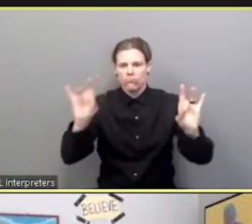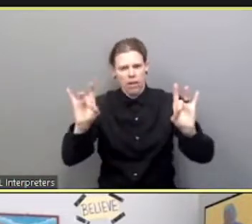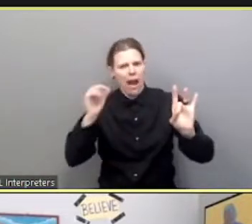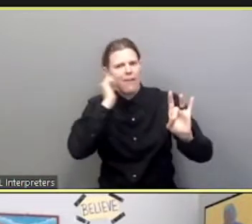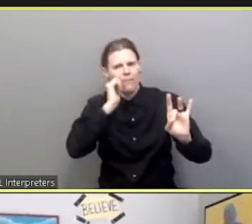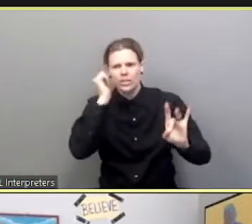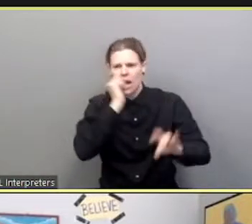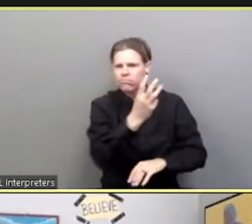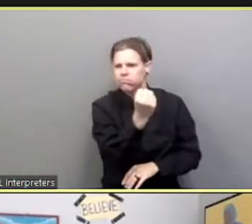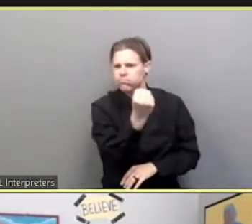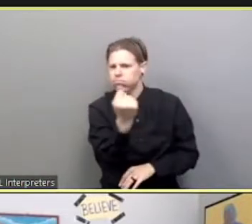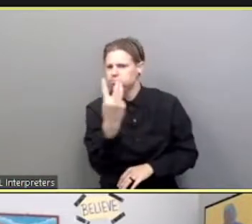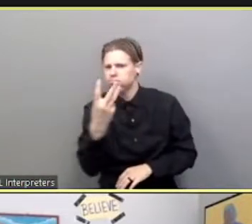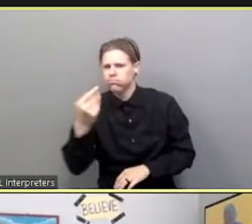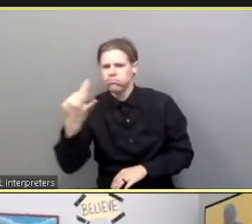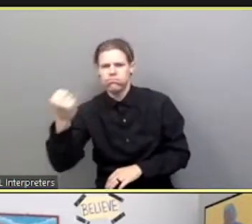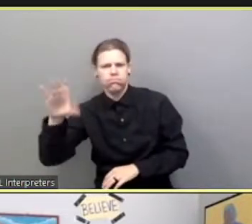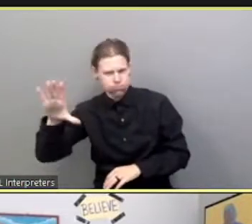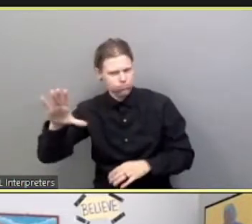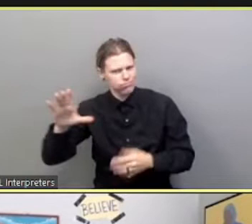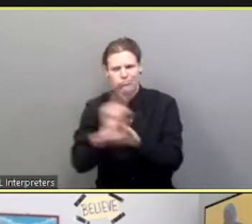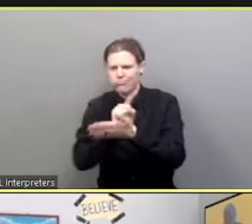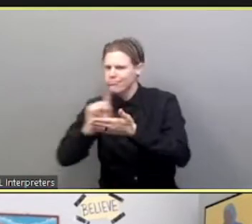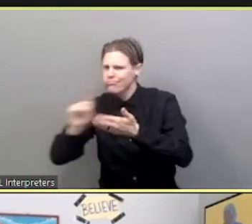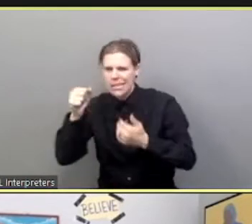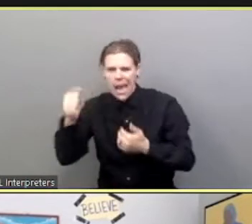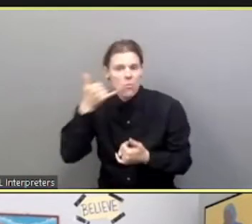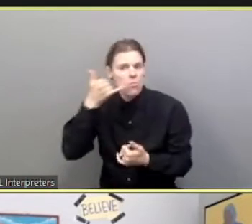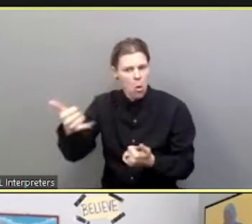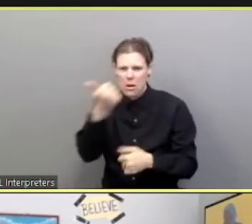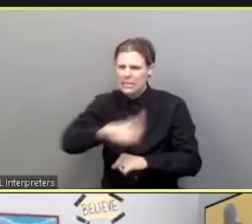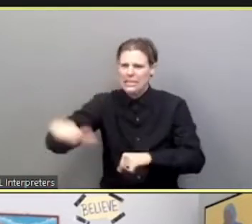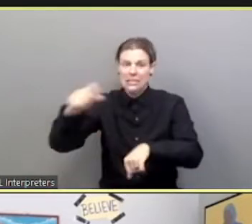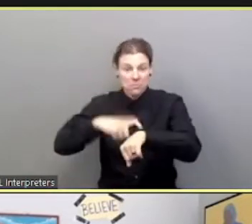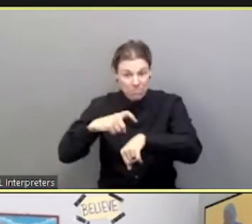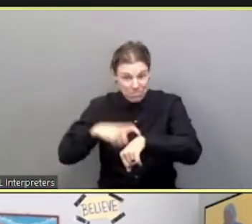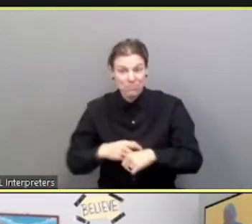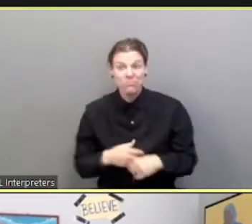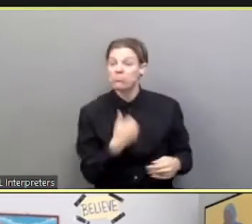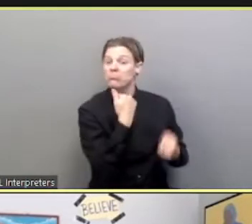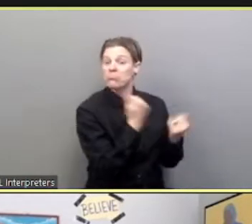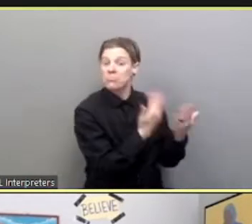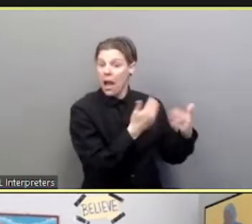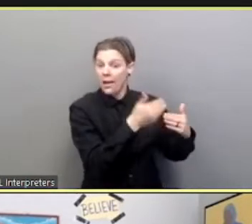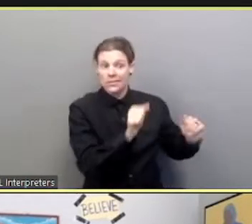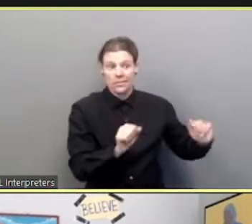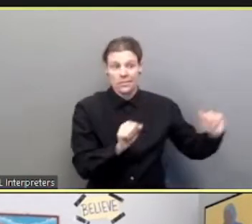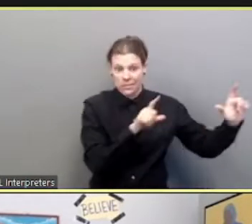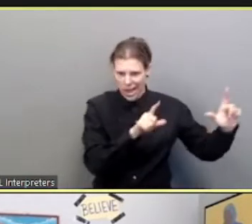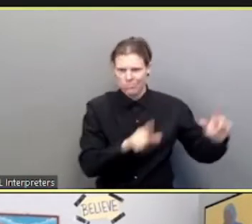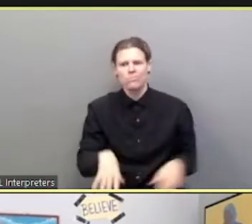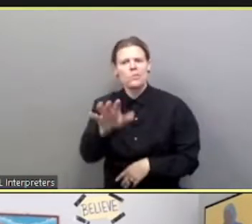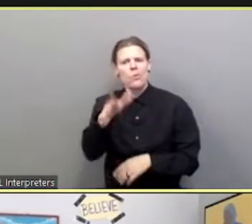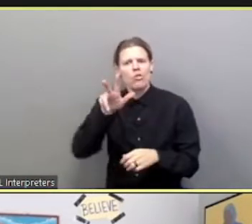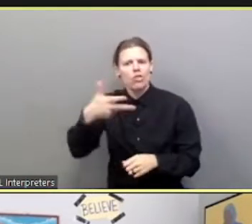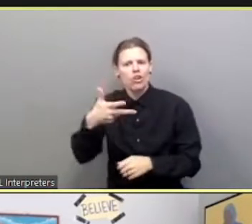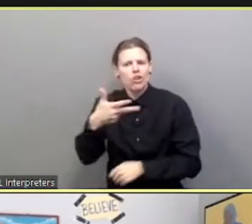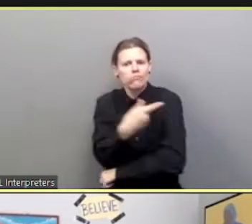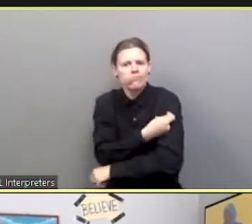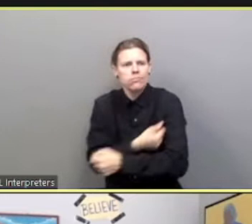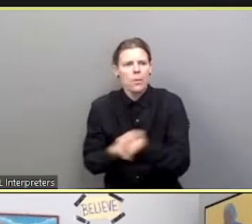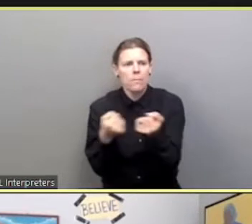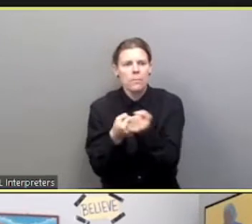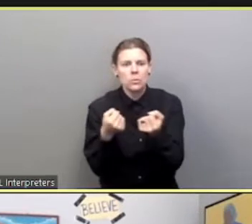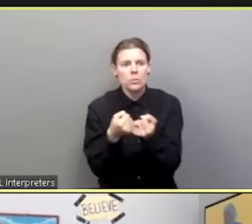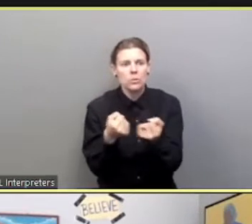So let's go to booster dose administration in New Mexico. This is really important, especially David will talk more